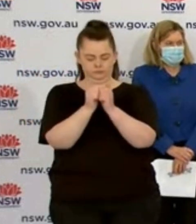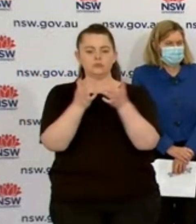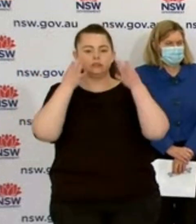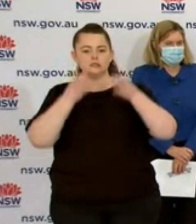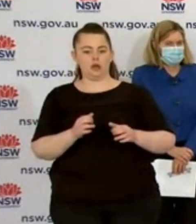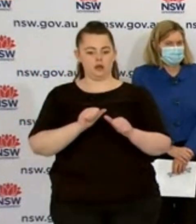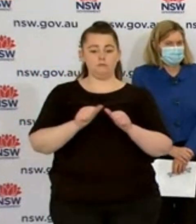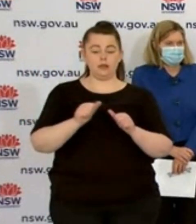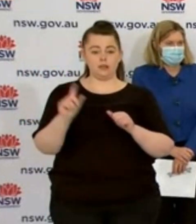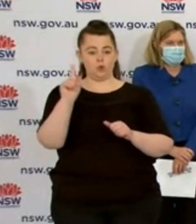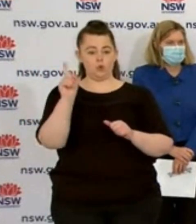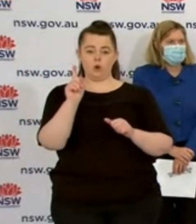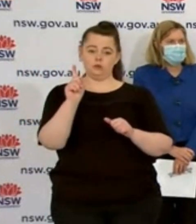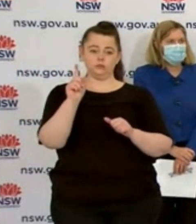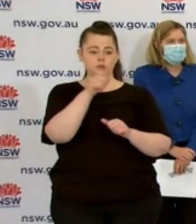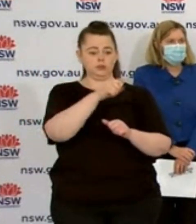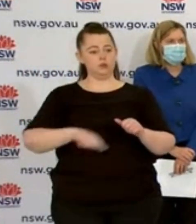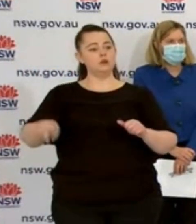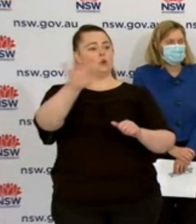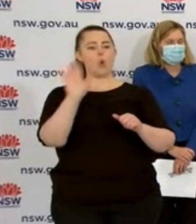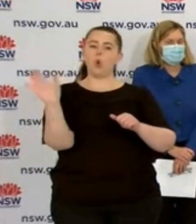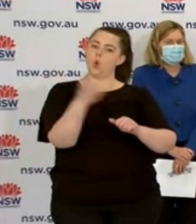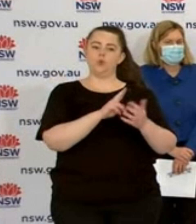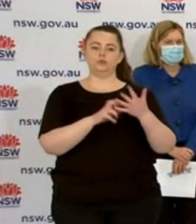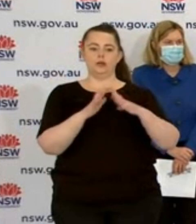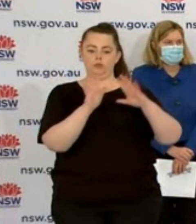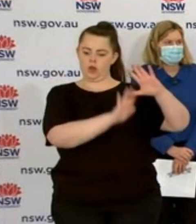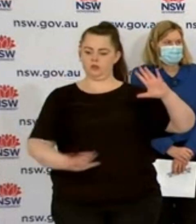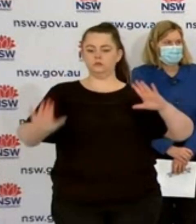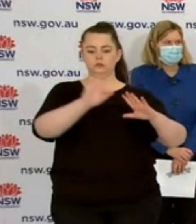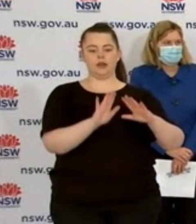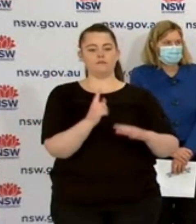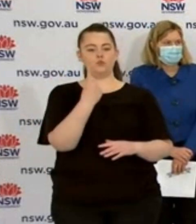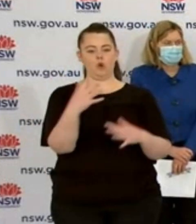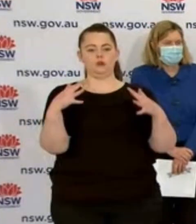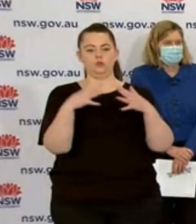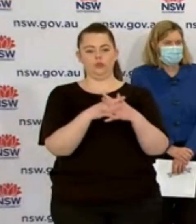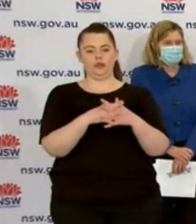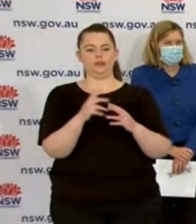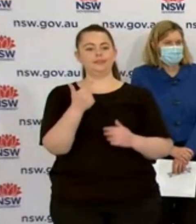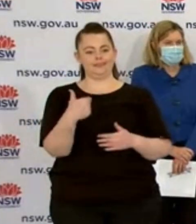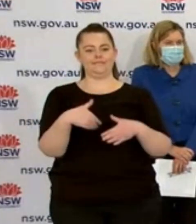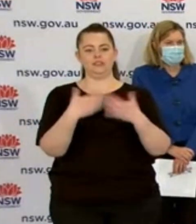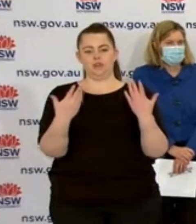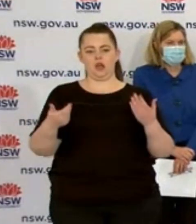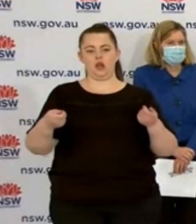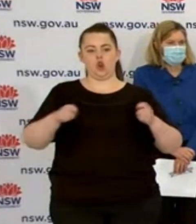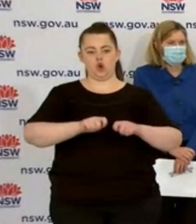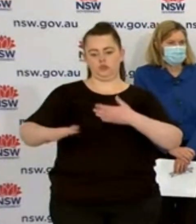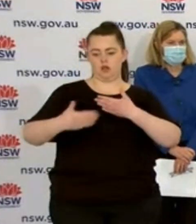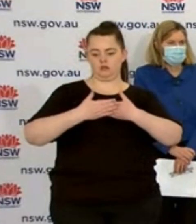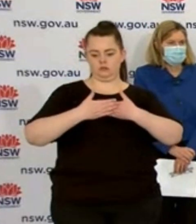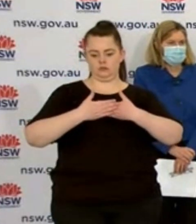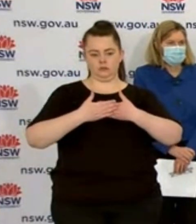precautionary approach for regional and rural New South Wales was to go into a 7-day lockdown. This will allow us to work through the detail